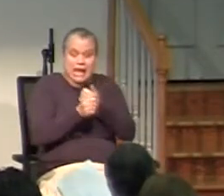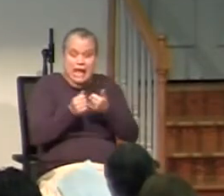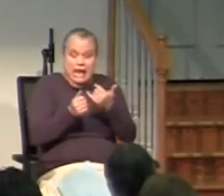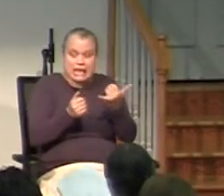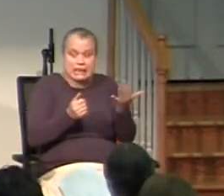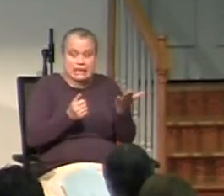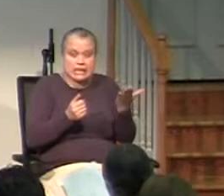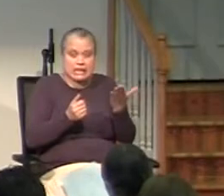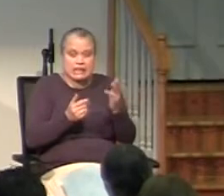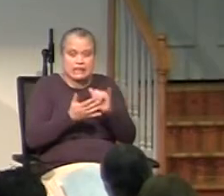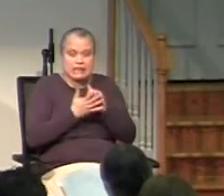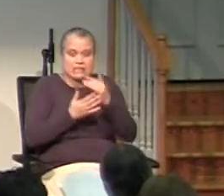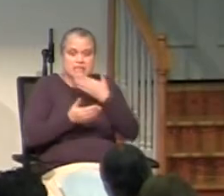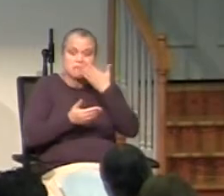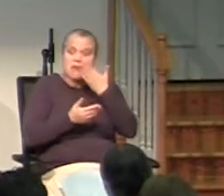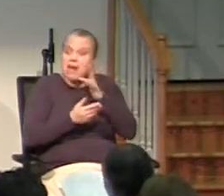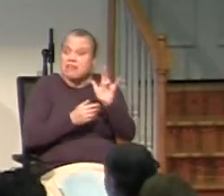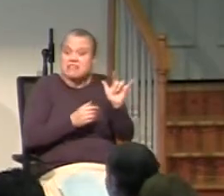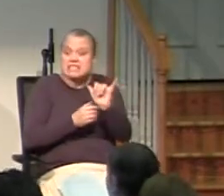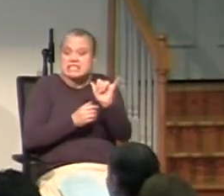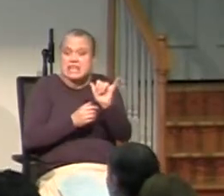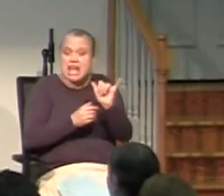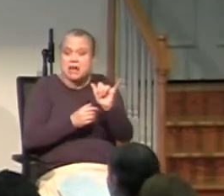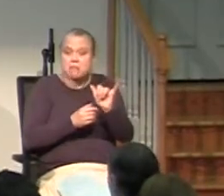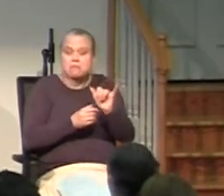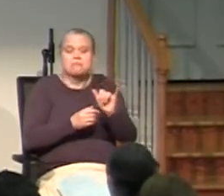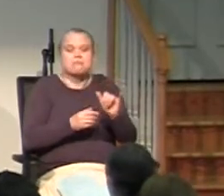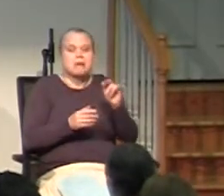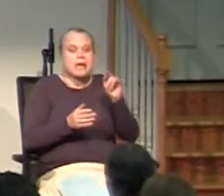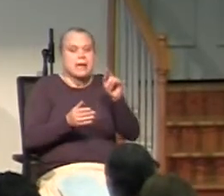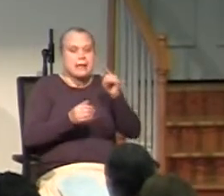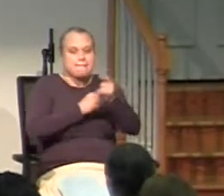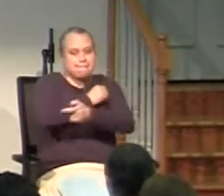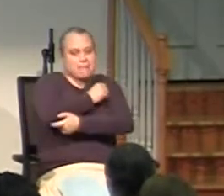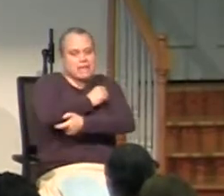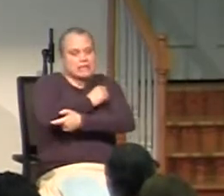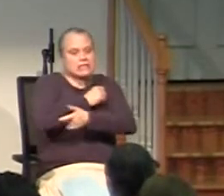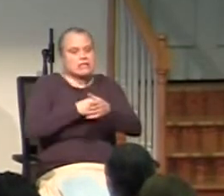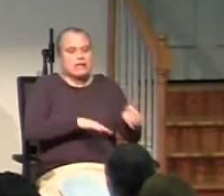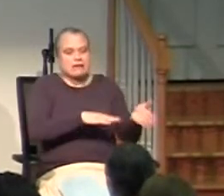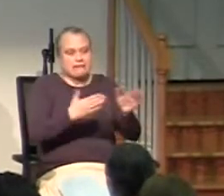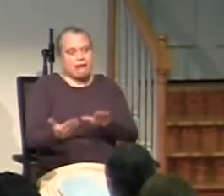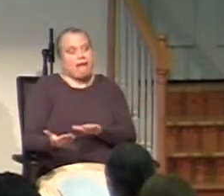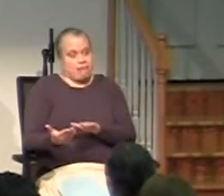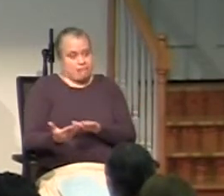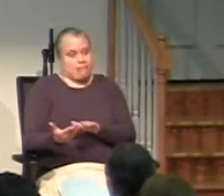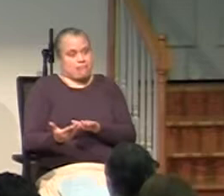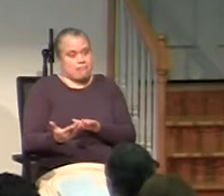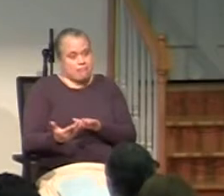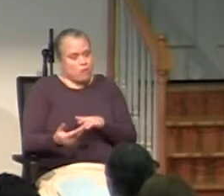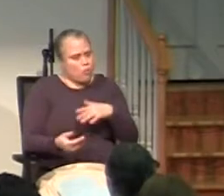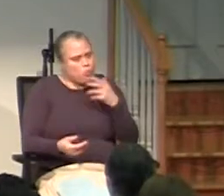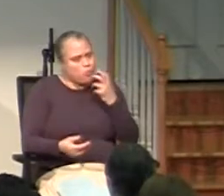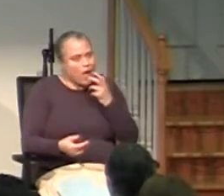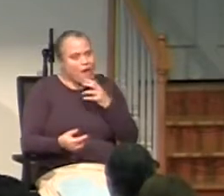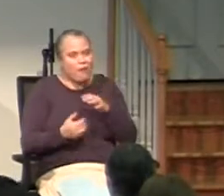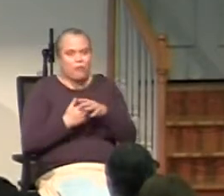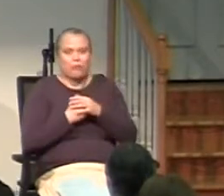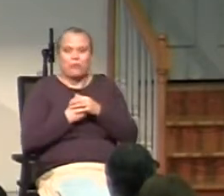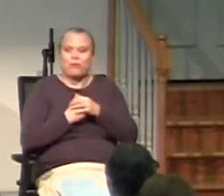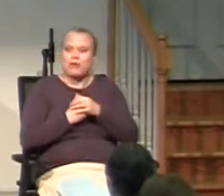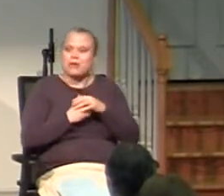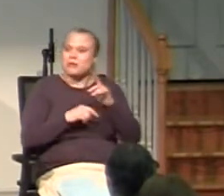death penalty. You read that in Exodus, I believe it's chapter 30 or 31. But it's because there can be no